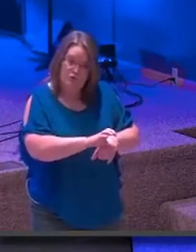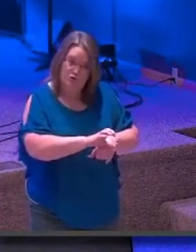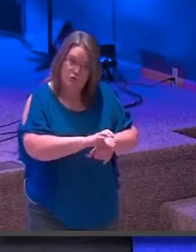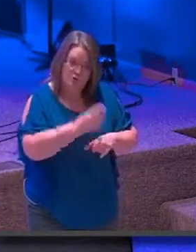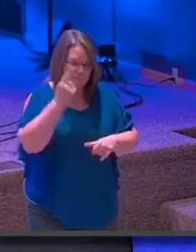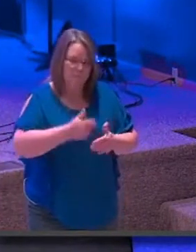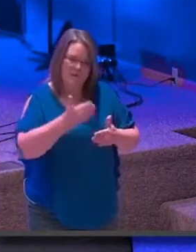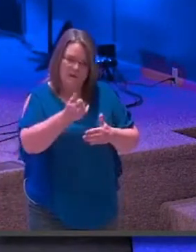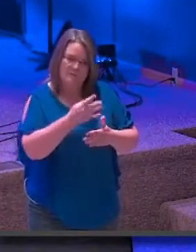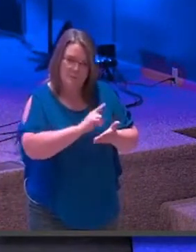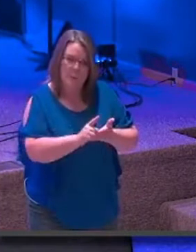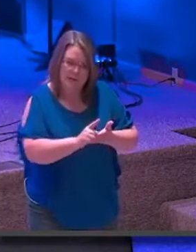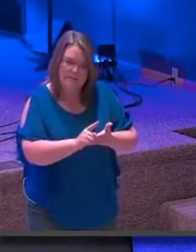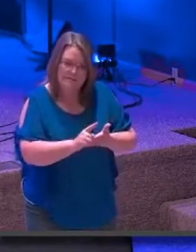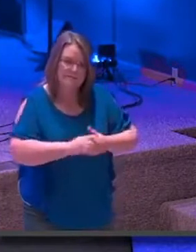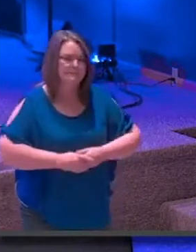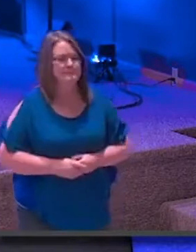weeks.